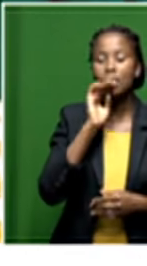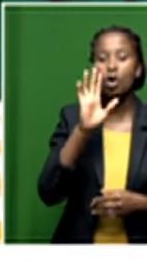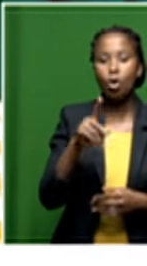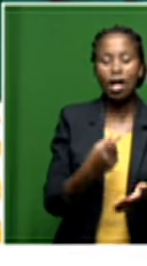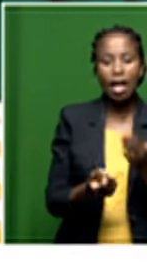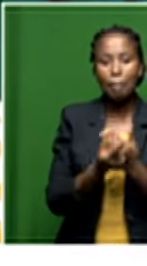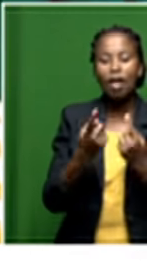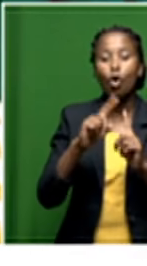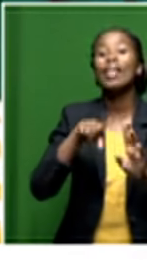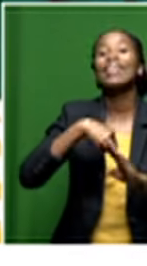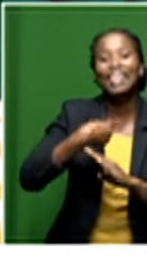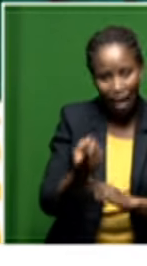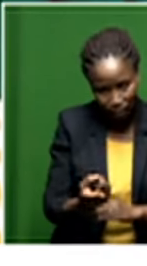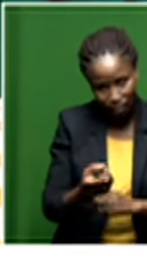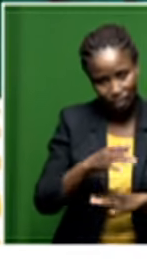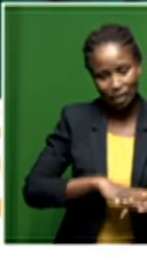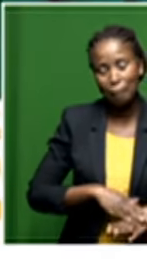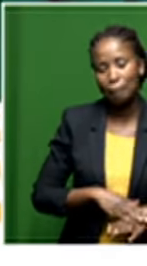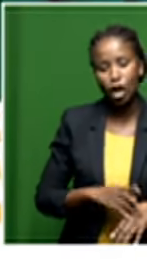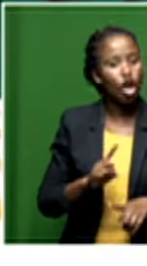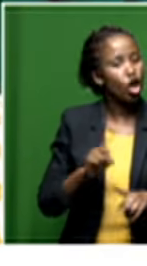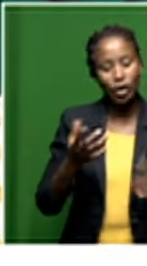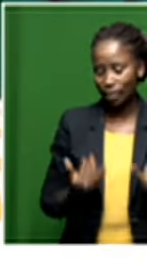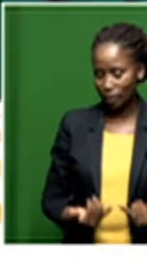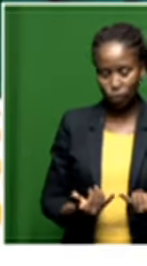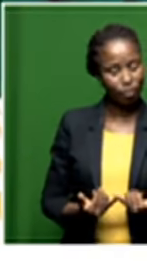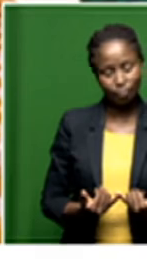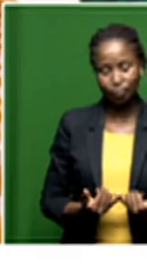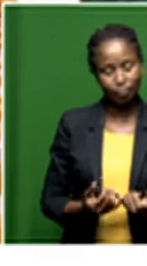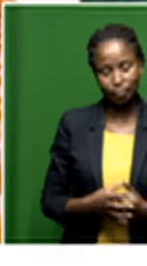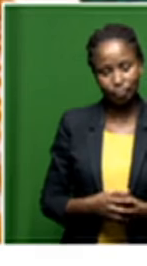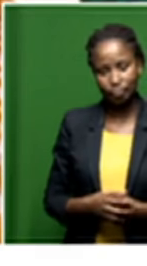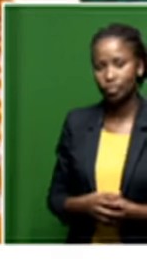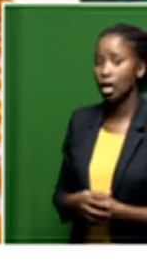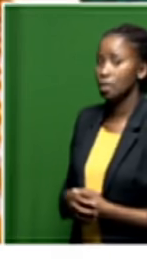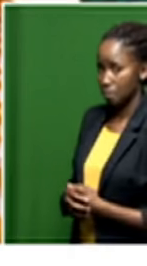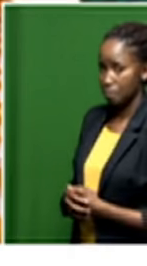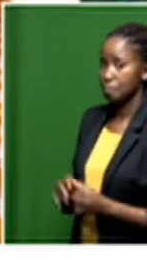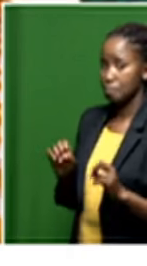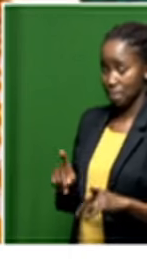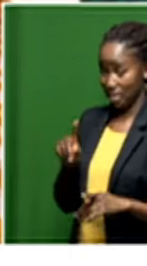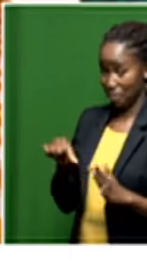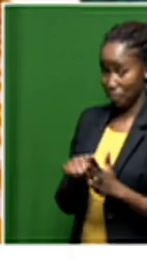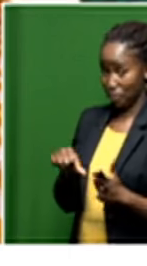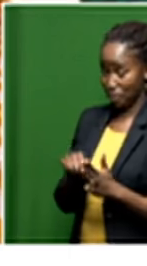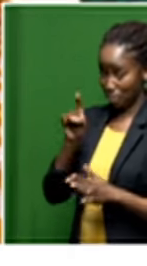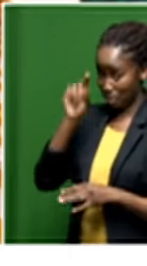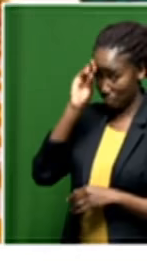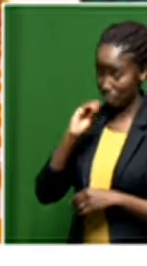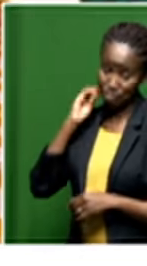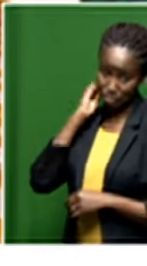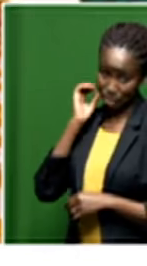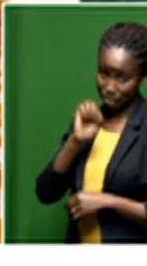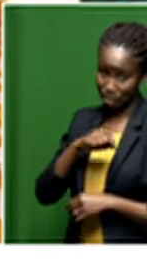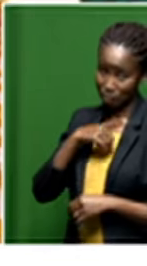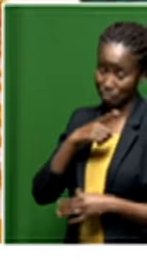voters' roll for the next election, not for this one. Yeah, and that's a very important point to note. So if people are, because I have